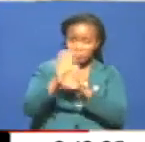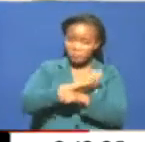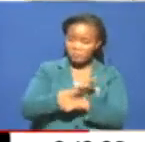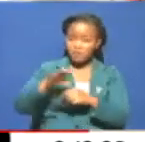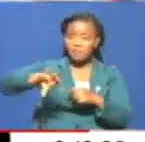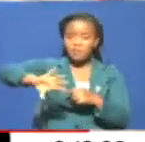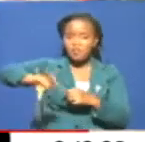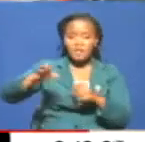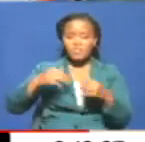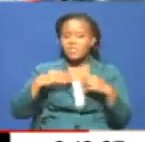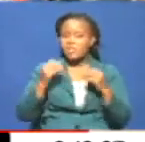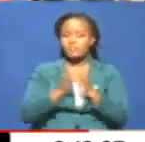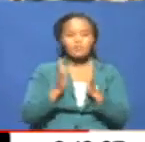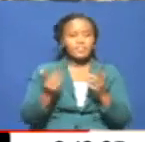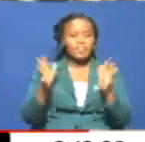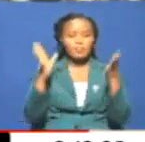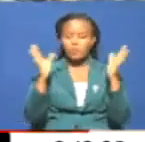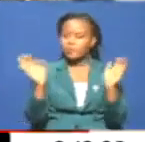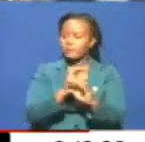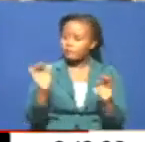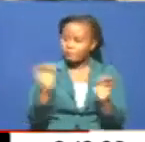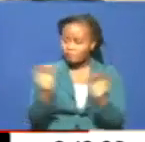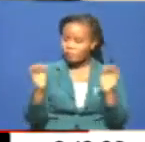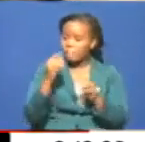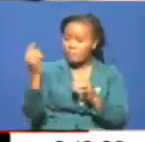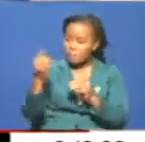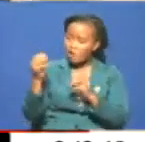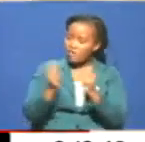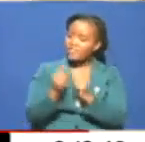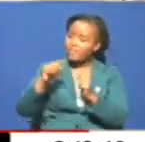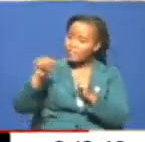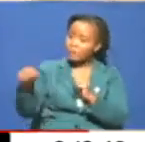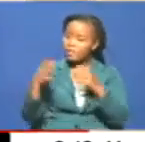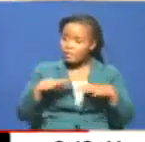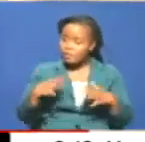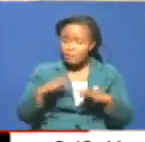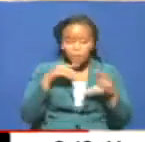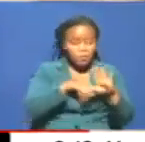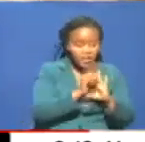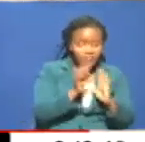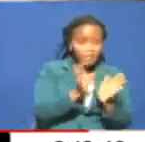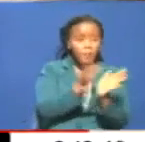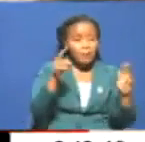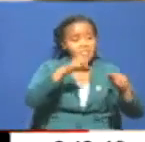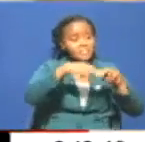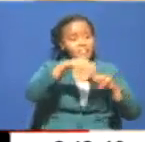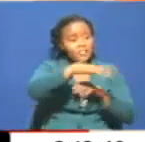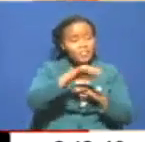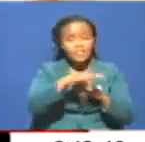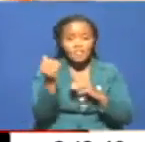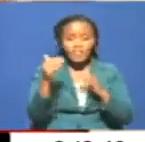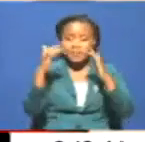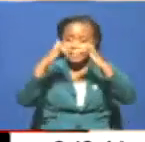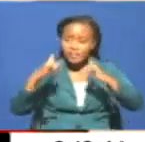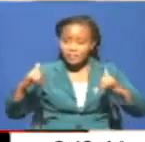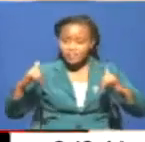events and only 10,000 guests will occupy the public sitting area and 1,000 are the main dais at the stadium.